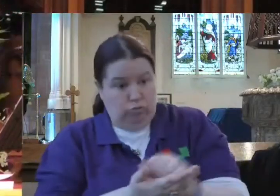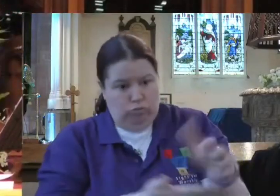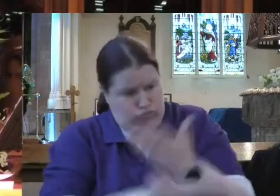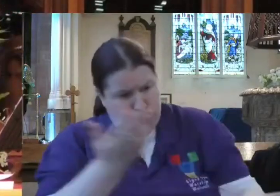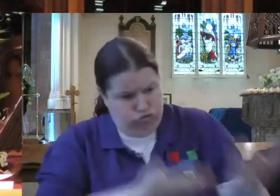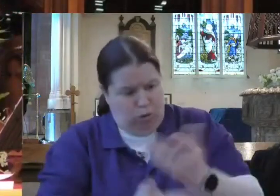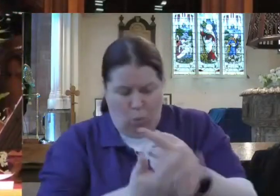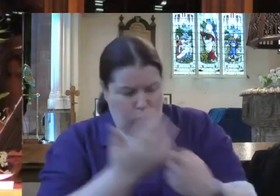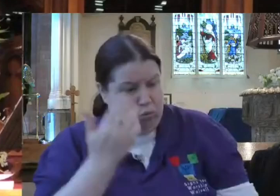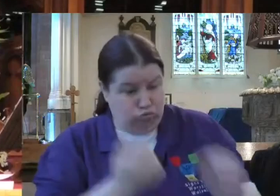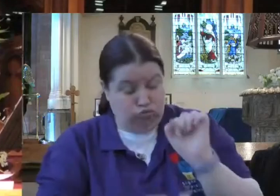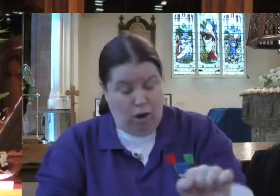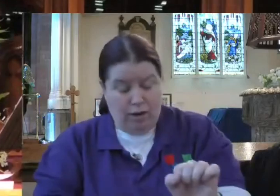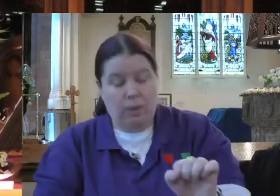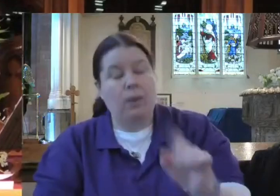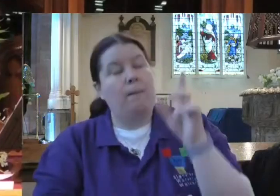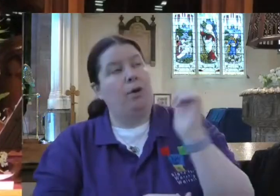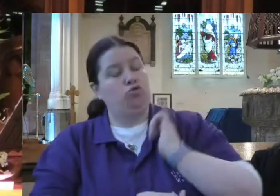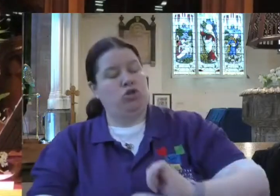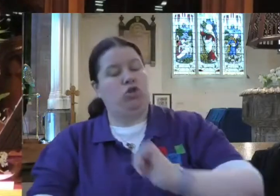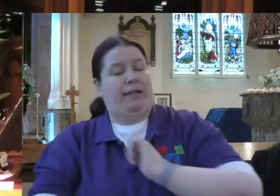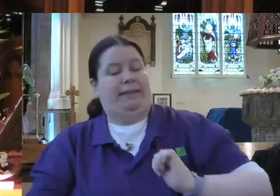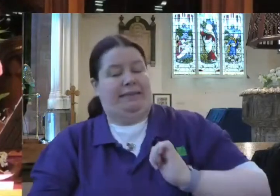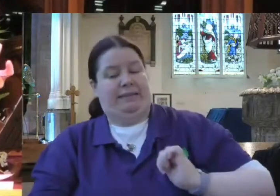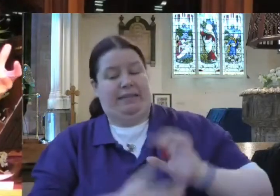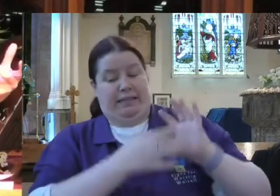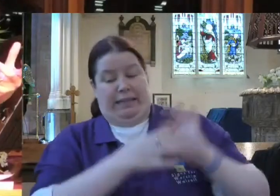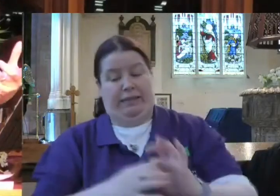Absolutely. Because Christianity is about the whole of our lives.